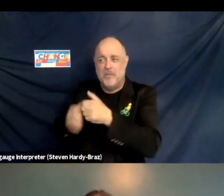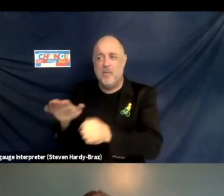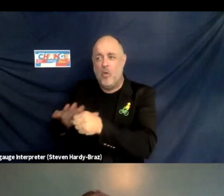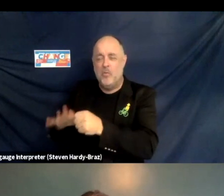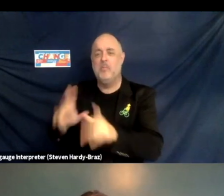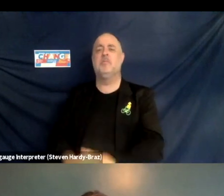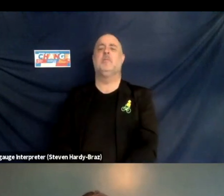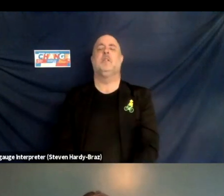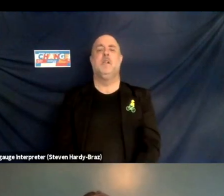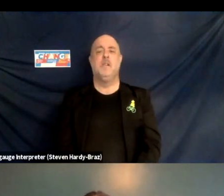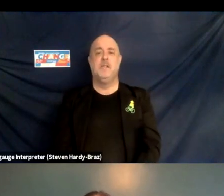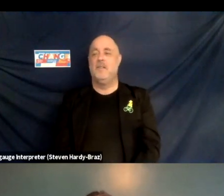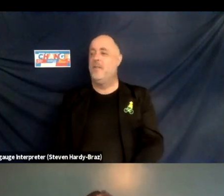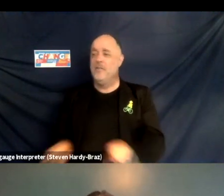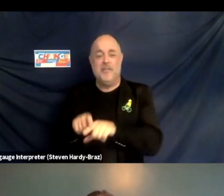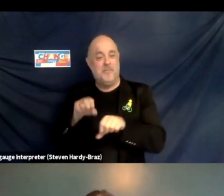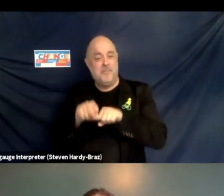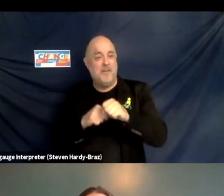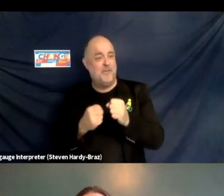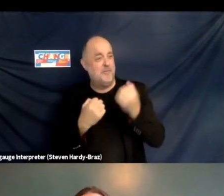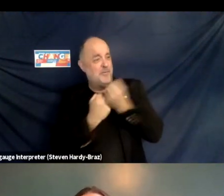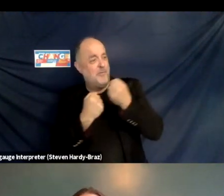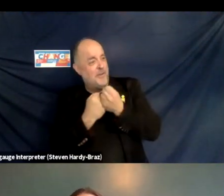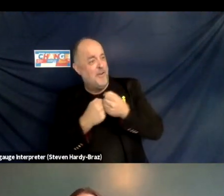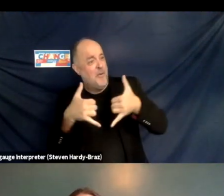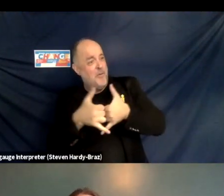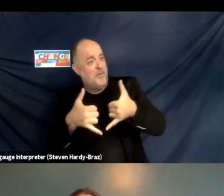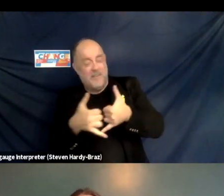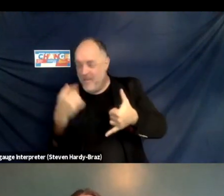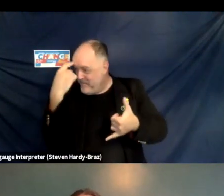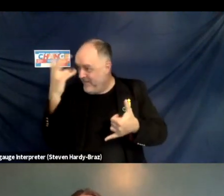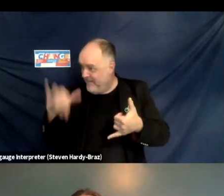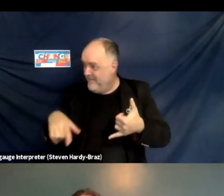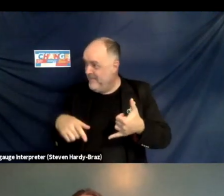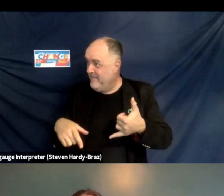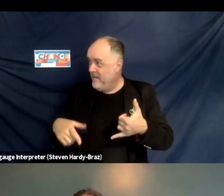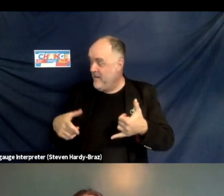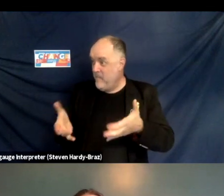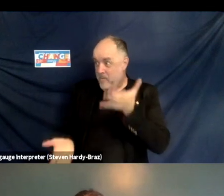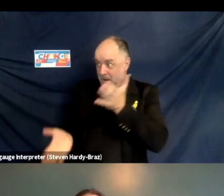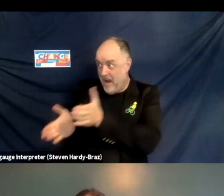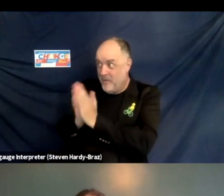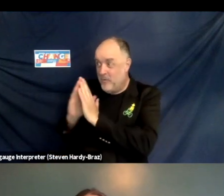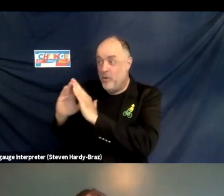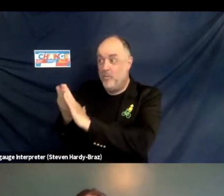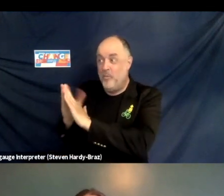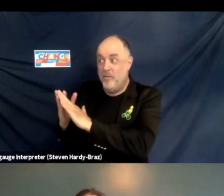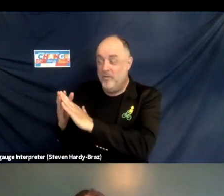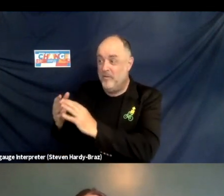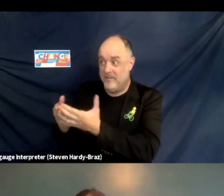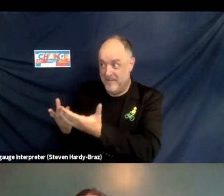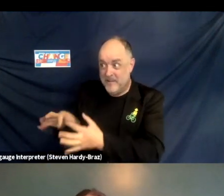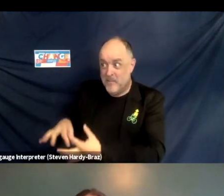when it comes to these bicycle-friendly awards that we all joke about, perhaps you should have the communities weigh in, particularly the Black and